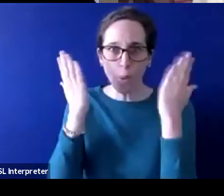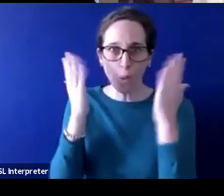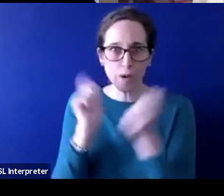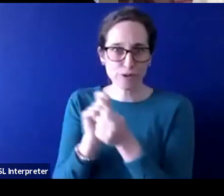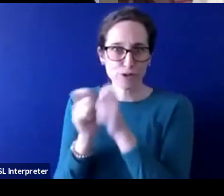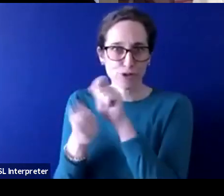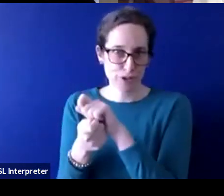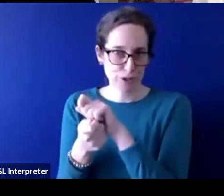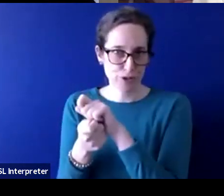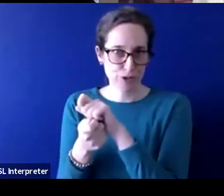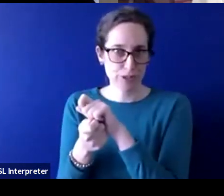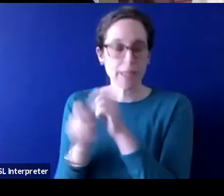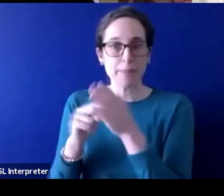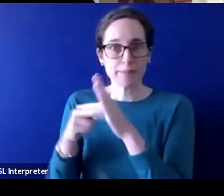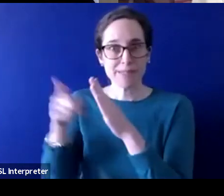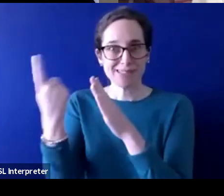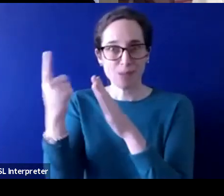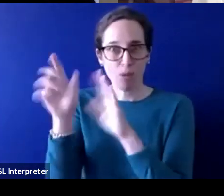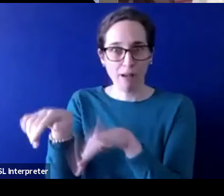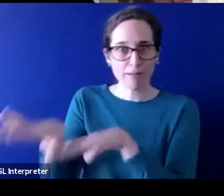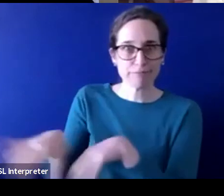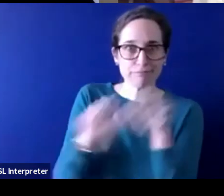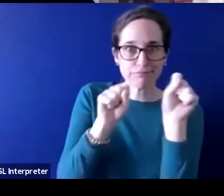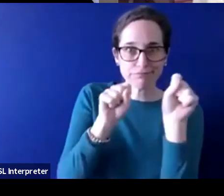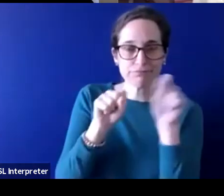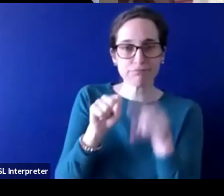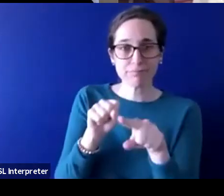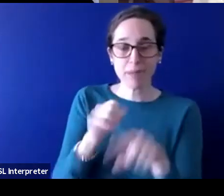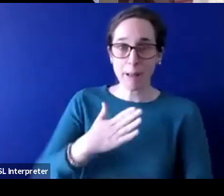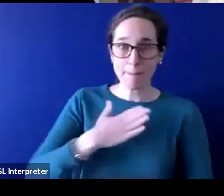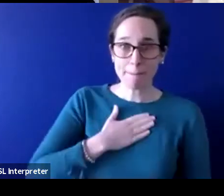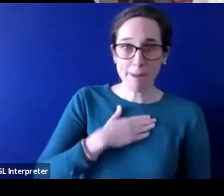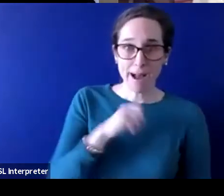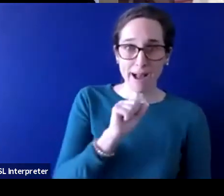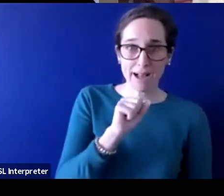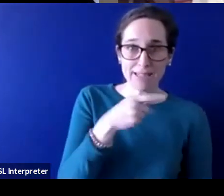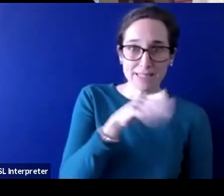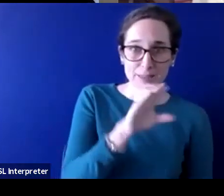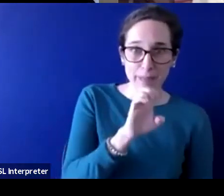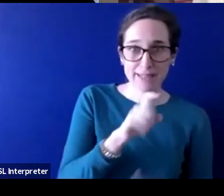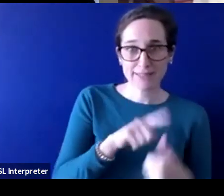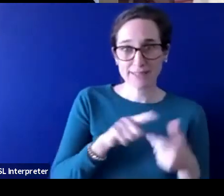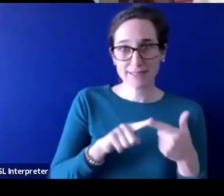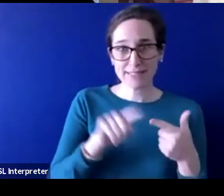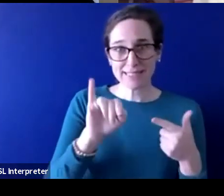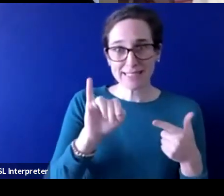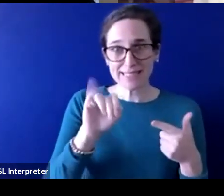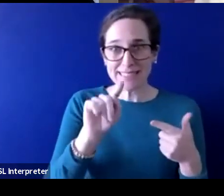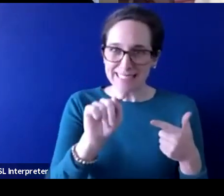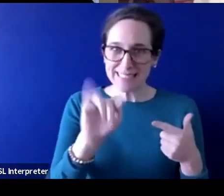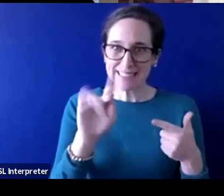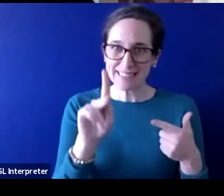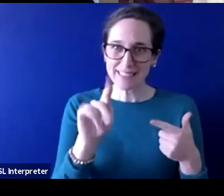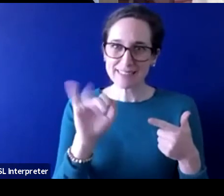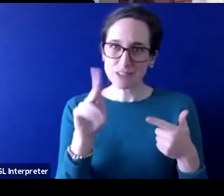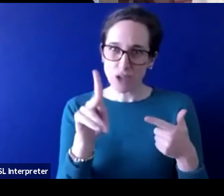come take your spot. Look at Vine and how TikTok did. Look how MySpace and Facebook did. Like, they're going to come and take you regardless if you don't change.